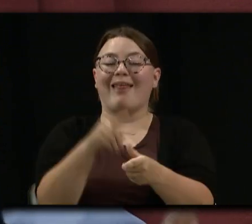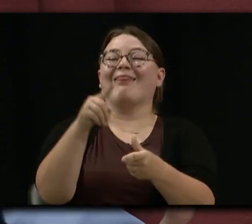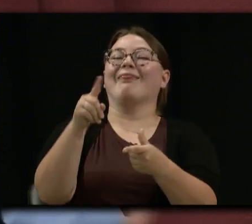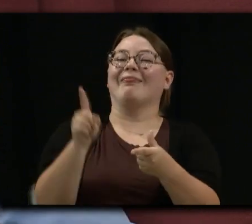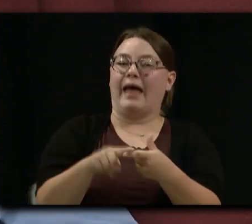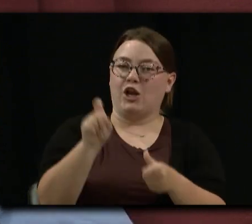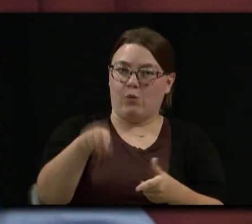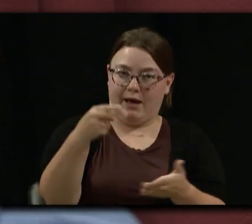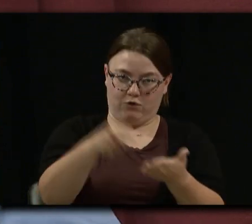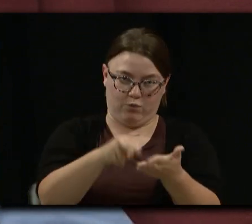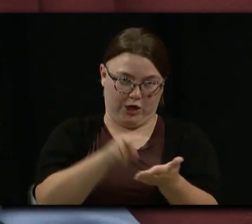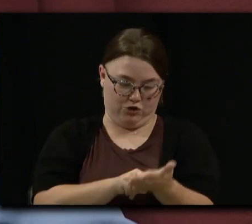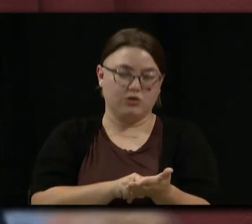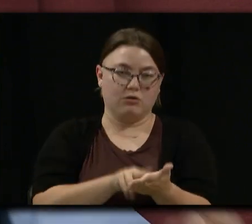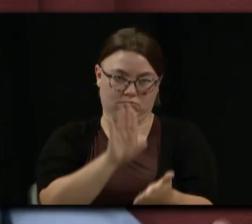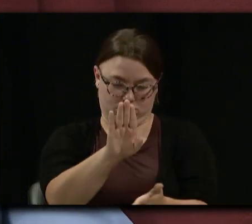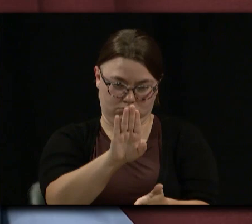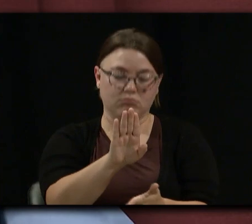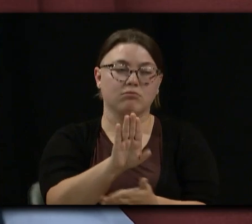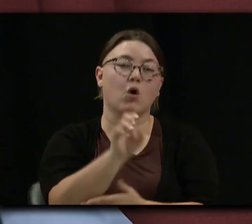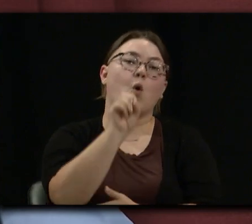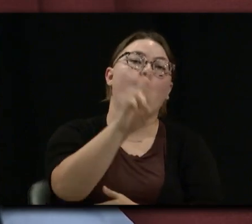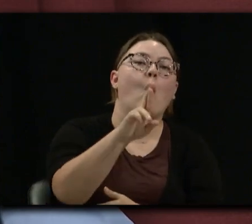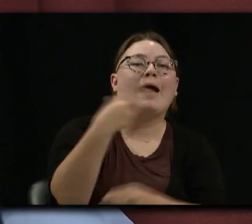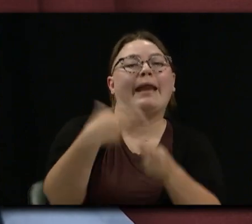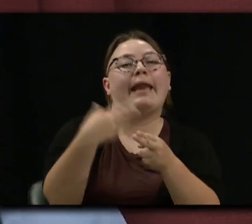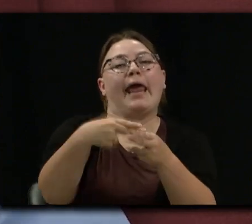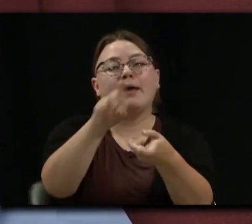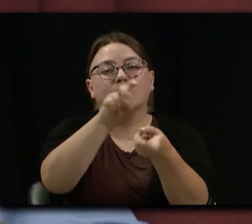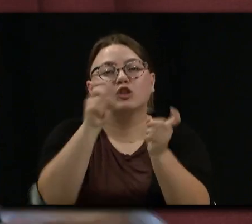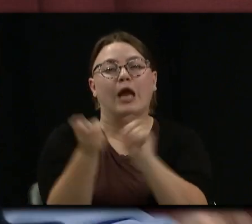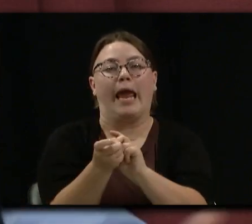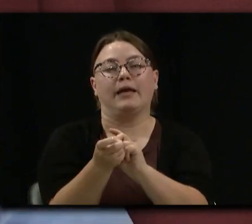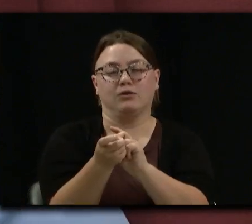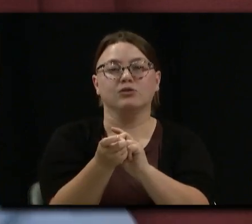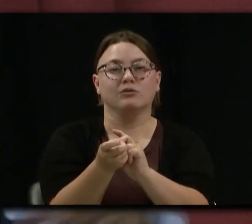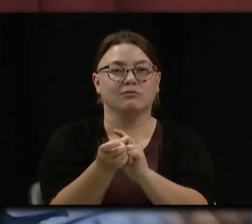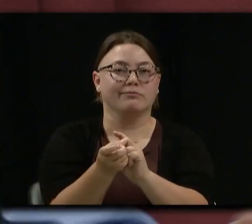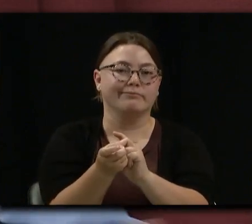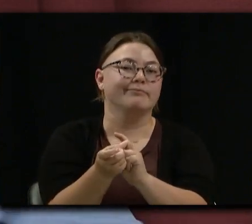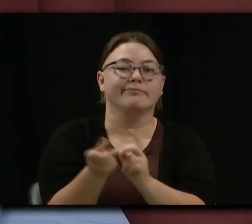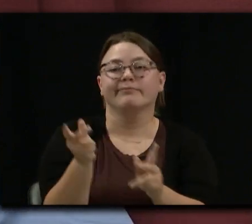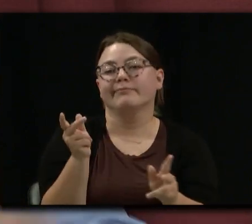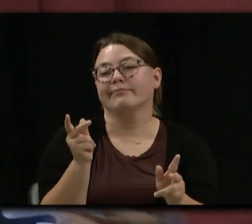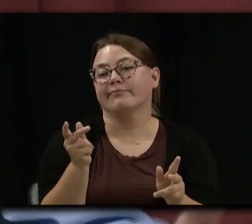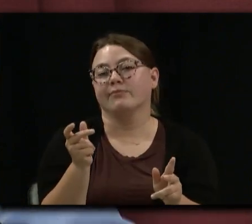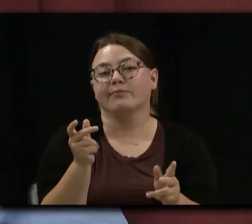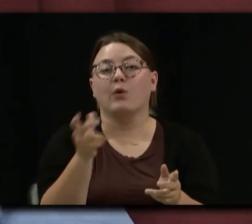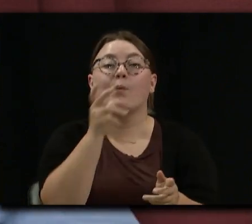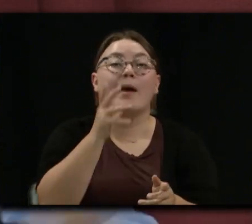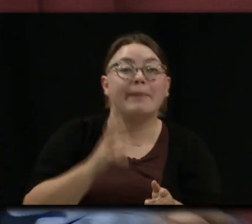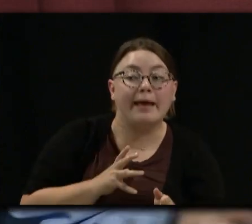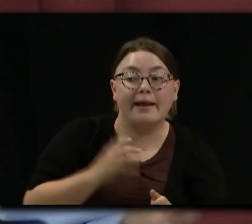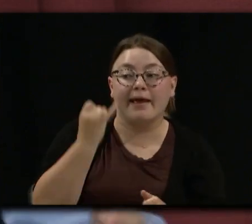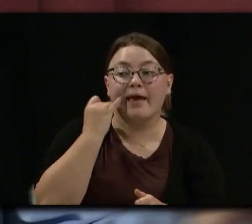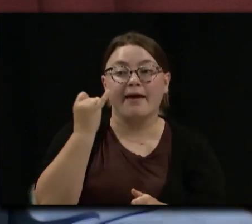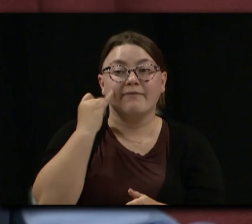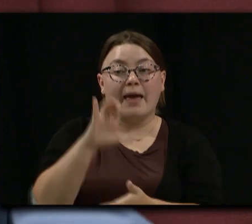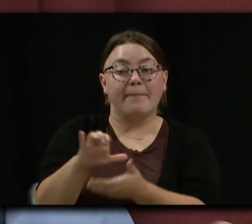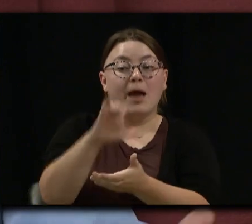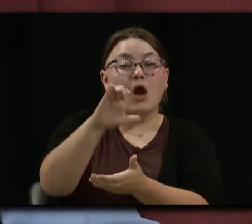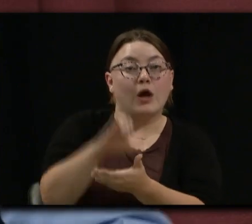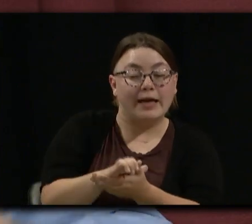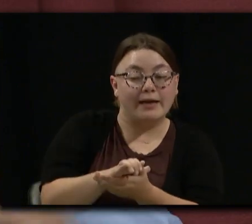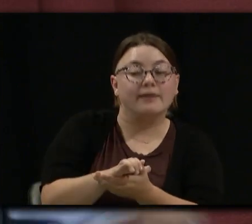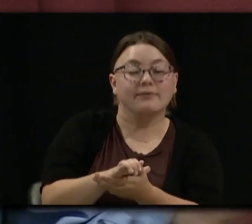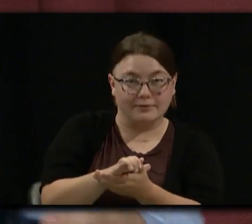biggest thing. Or if you have a name change, and that happens to a lot of the women voters who get married or